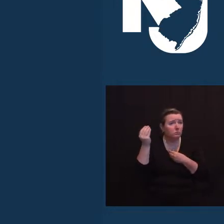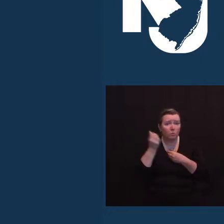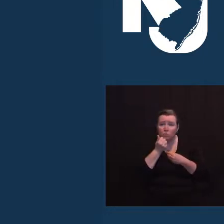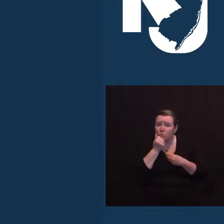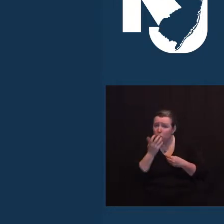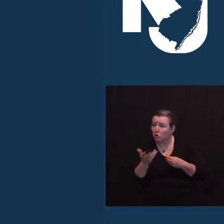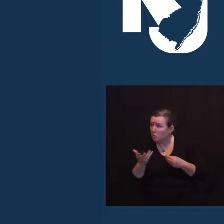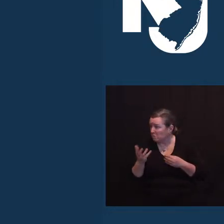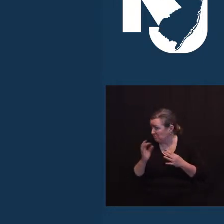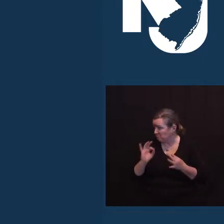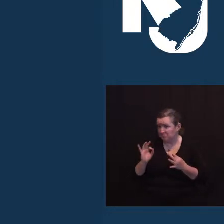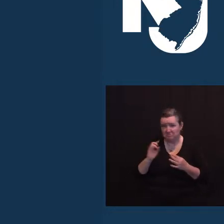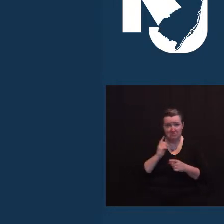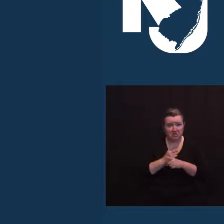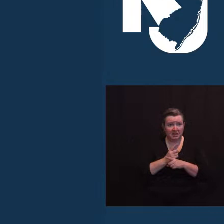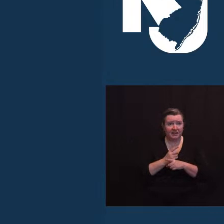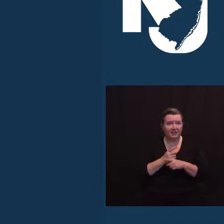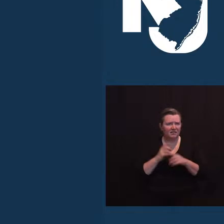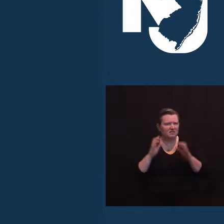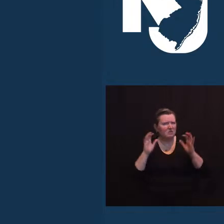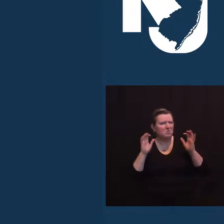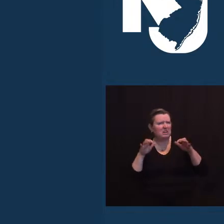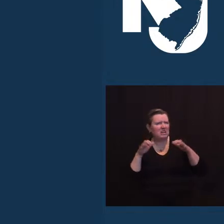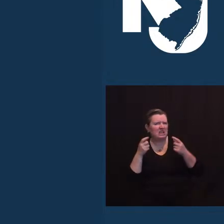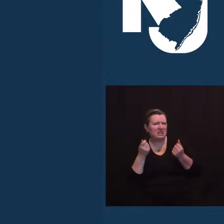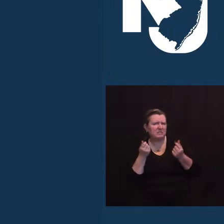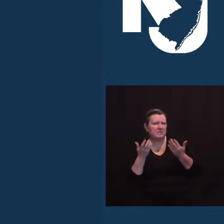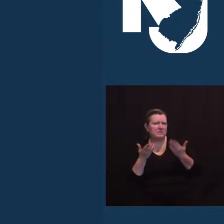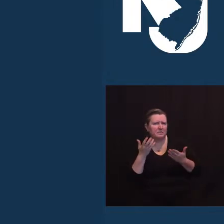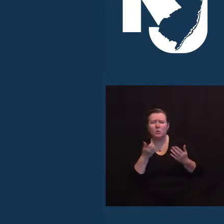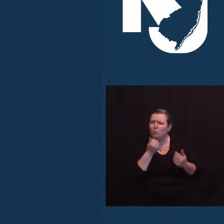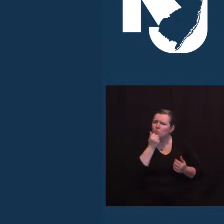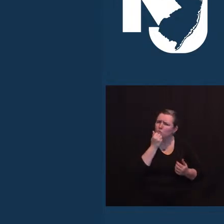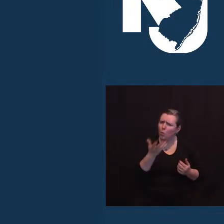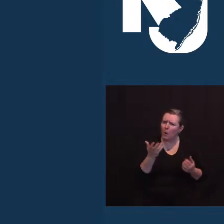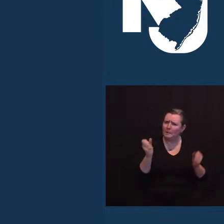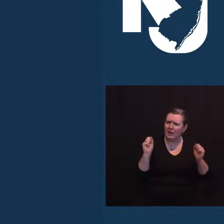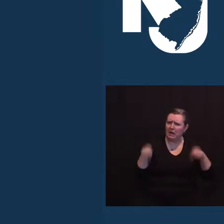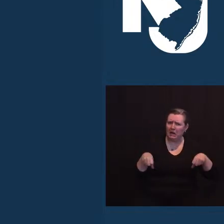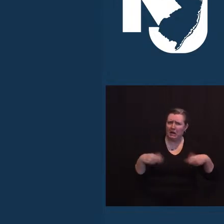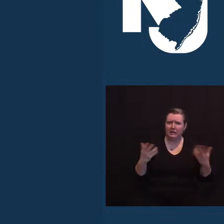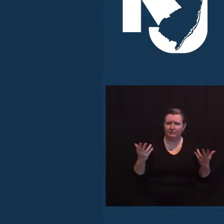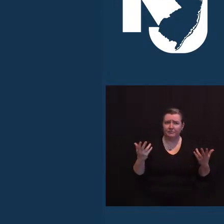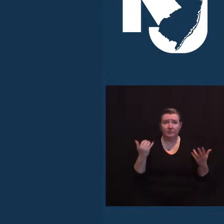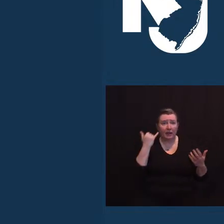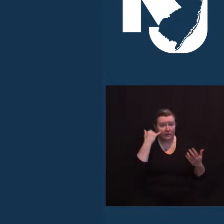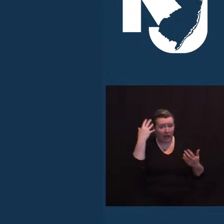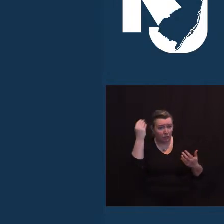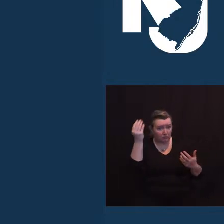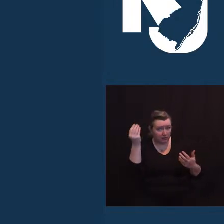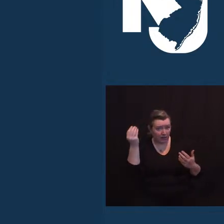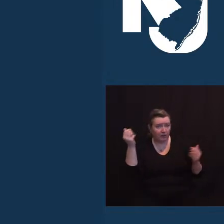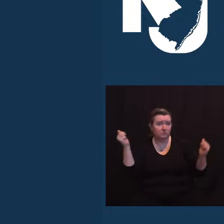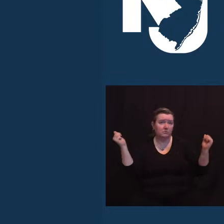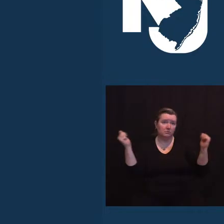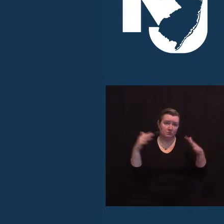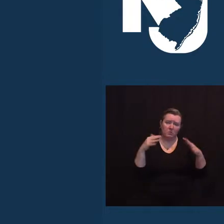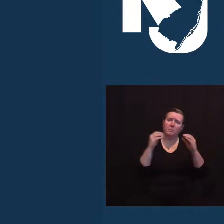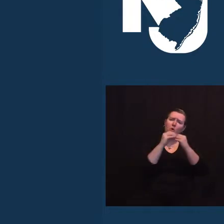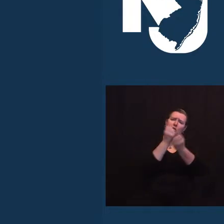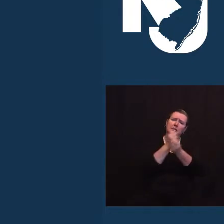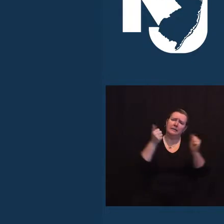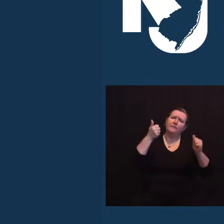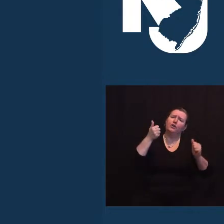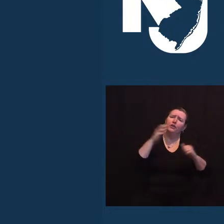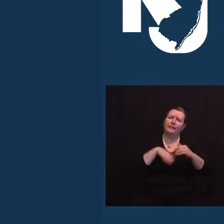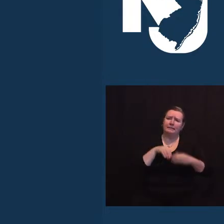bit of precipitation, but largely warm. And we know if you're outside, we know you can gather more safely. This virus is less lethal